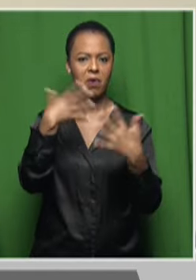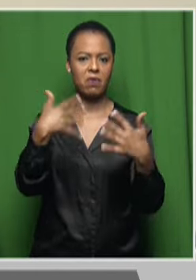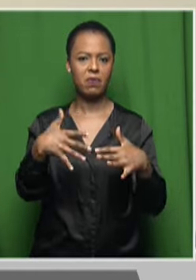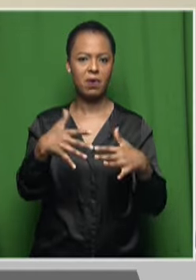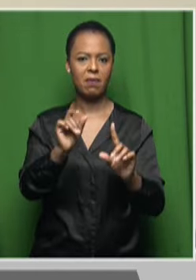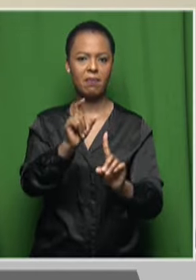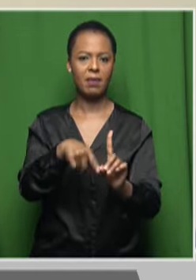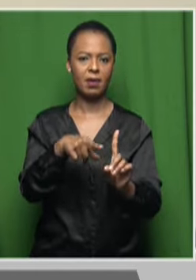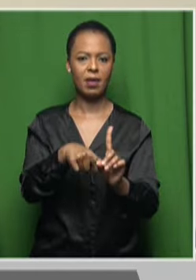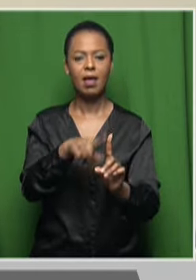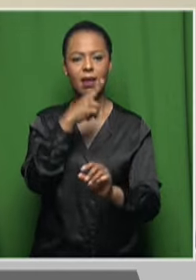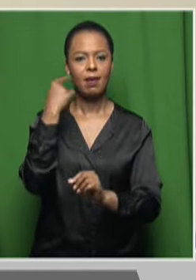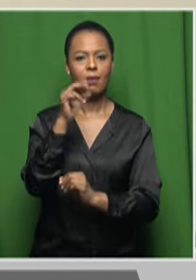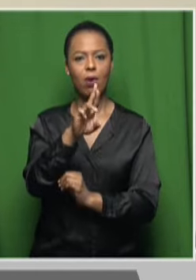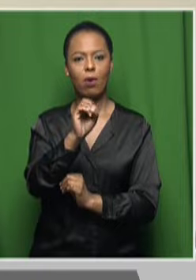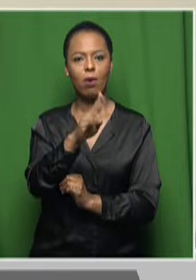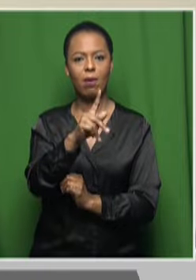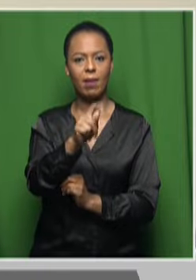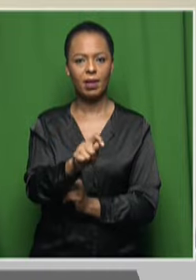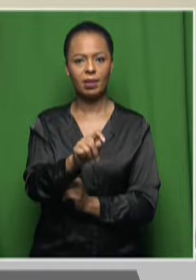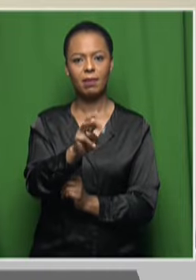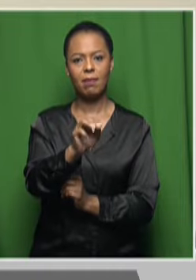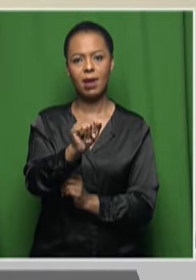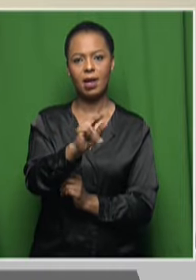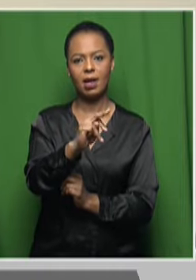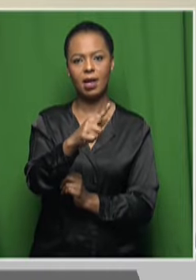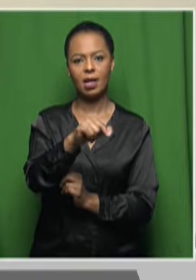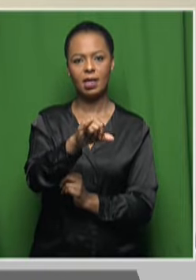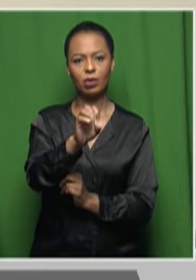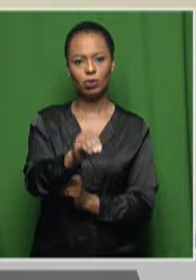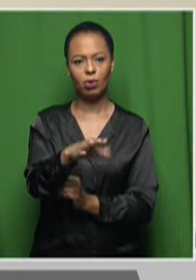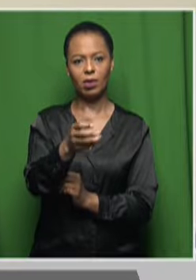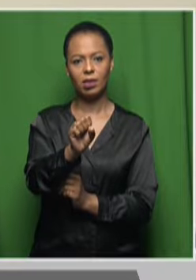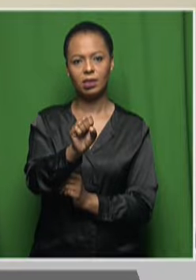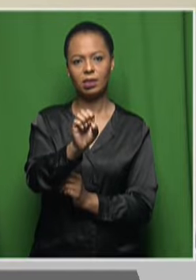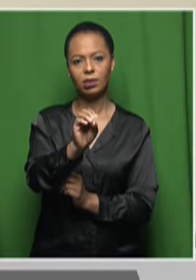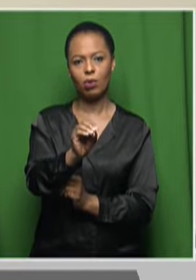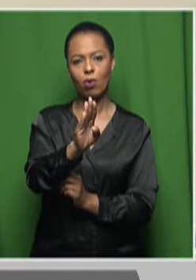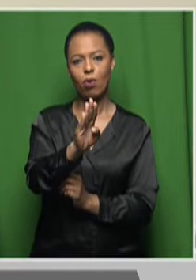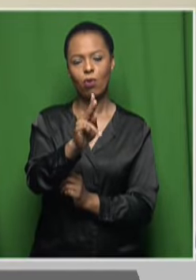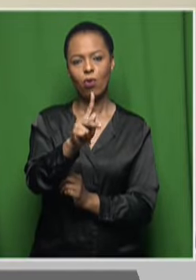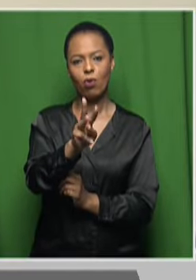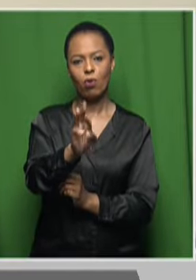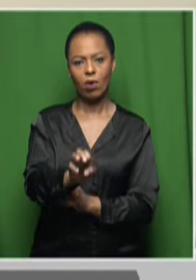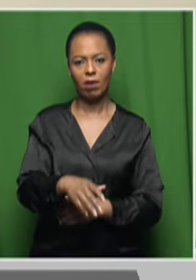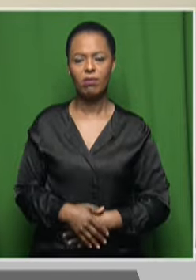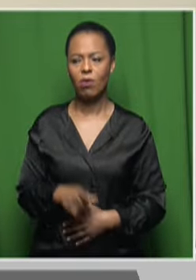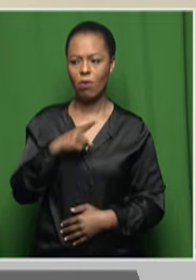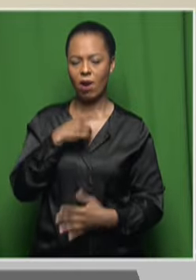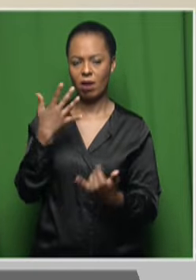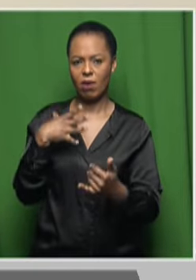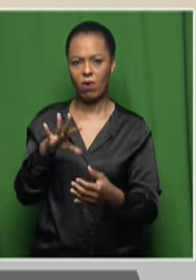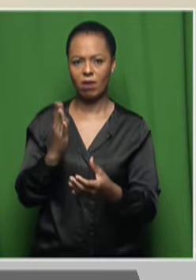Robert Mangaliso. Now, Sobukwe, what is the motivation for bringing this matter up as well?